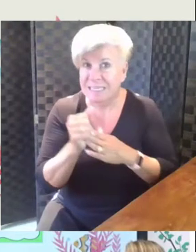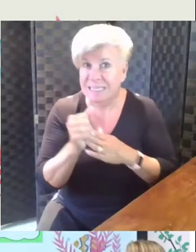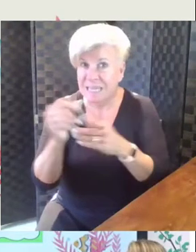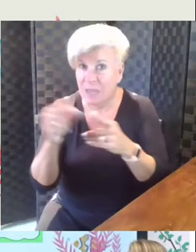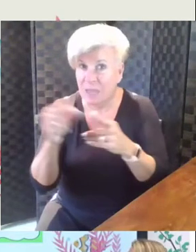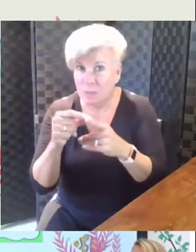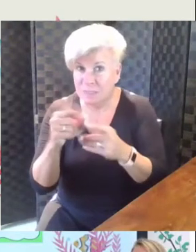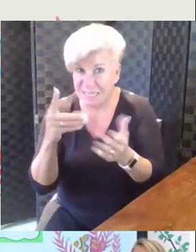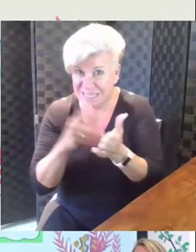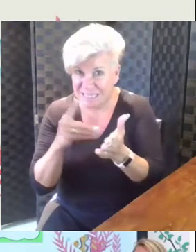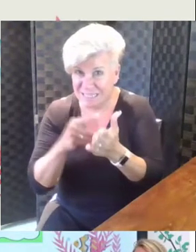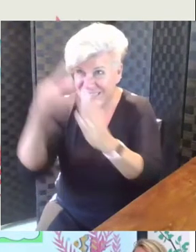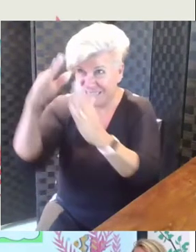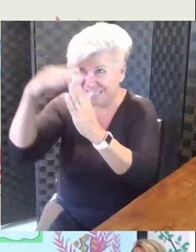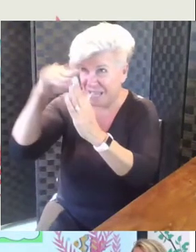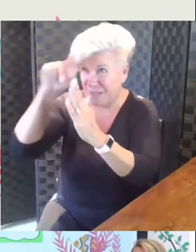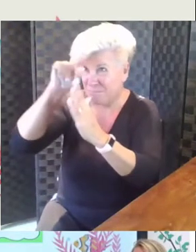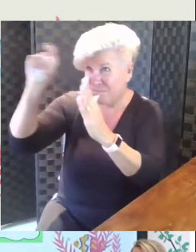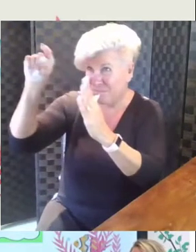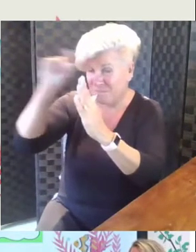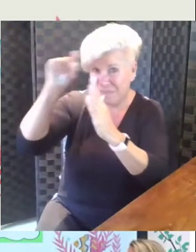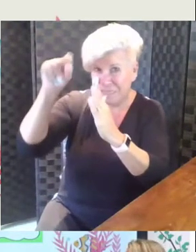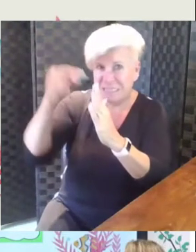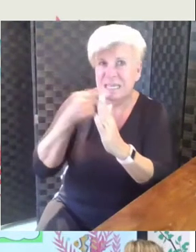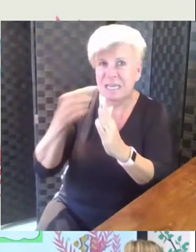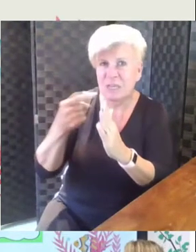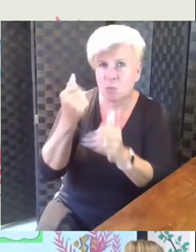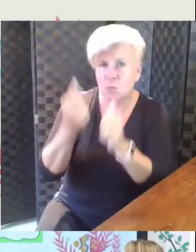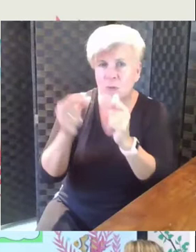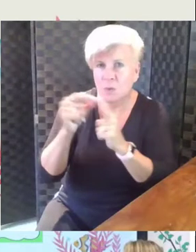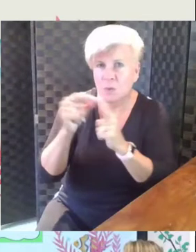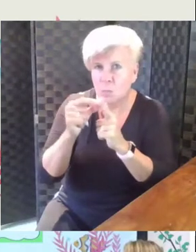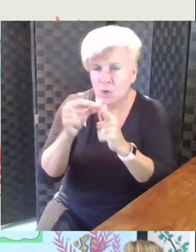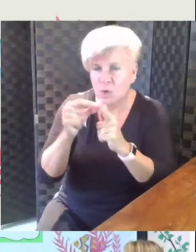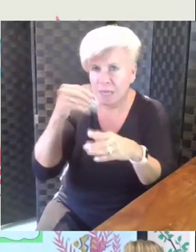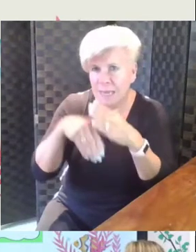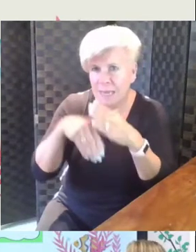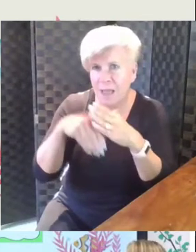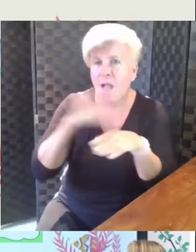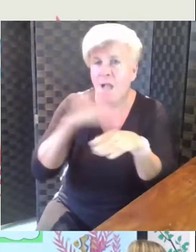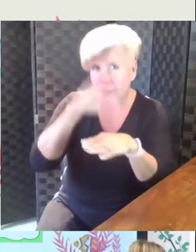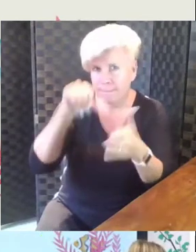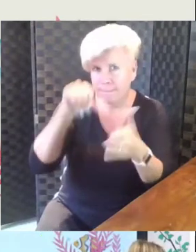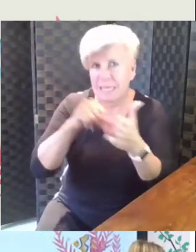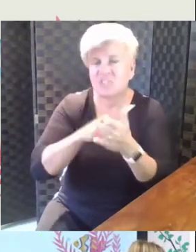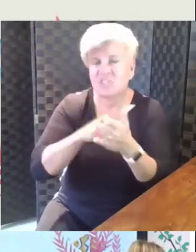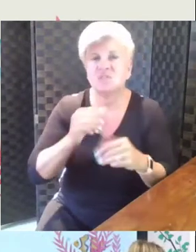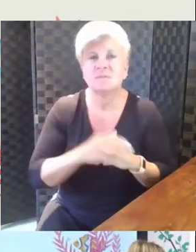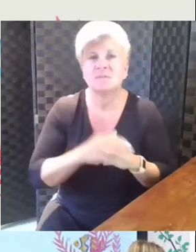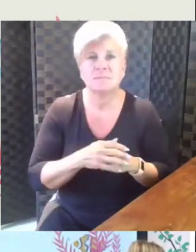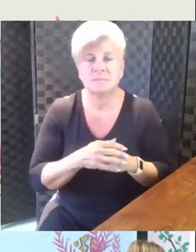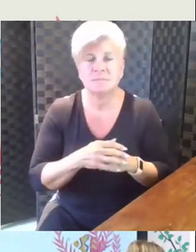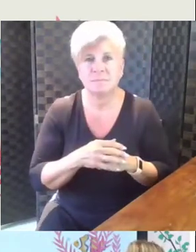in dictionaries, and they're at the tops of the page so that they tell you what words are on that page.